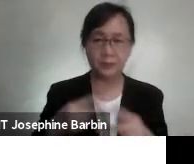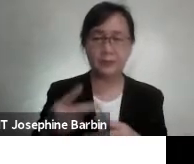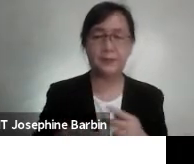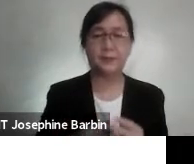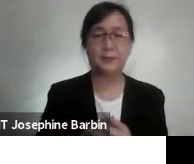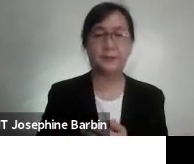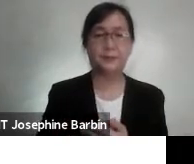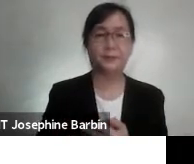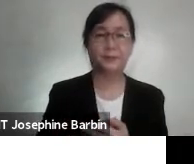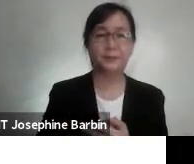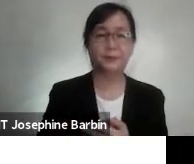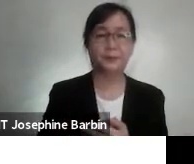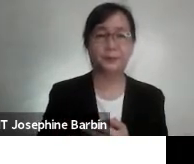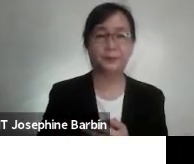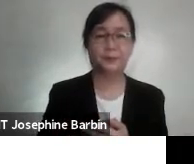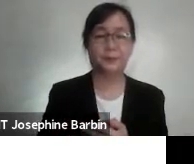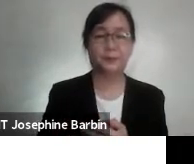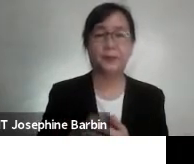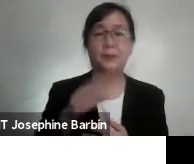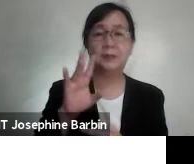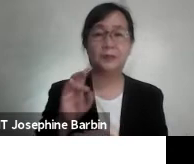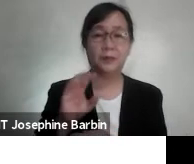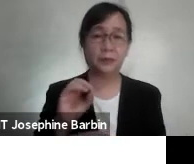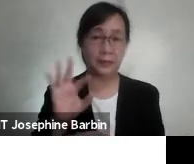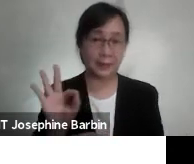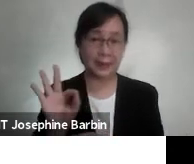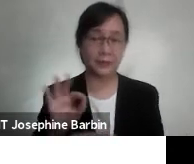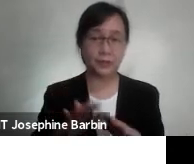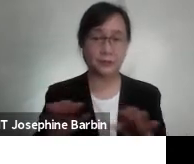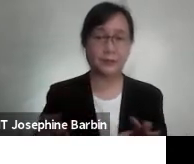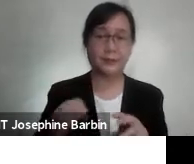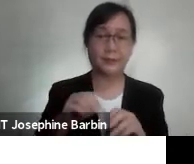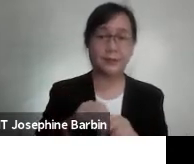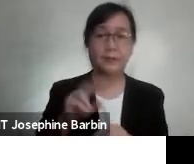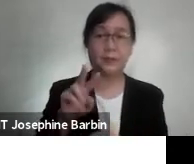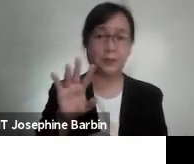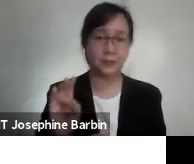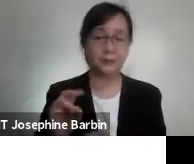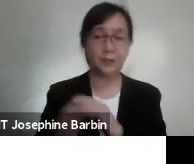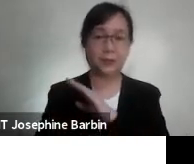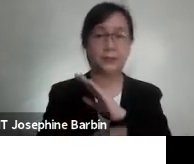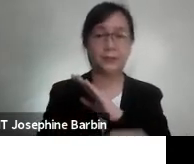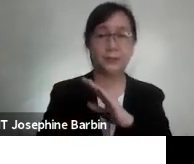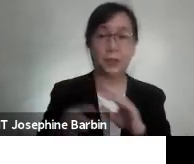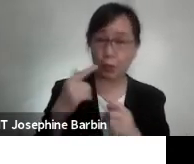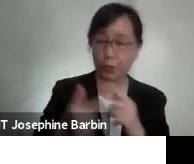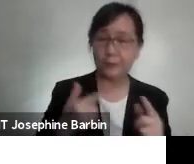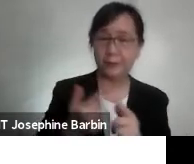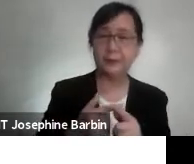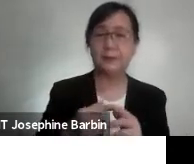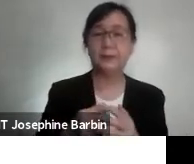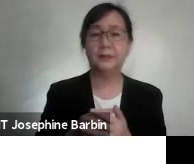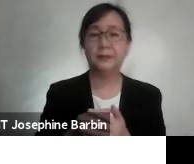A total of 709 children in 27 countries, primarily in the Global South, participated